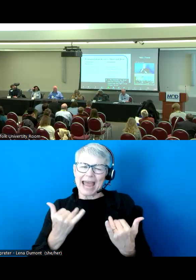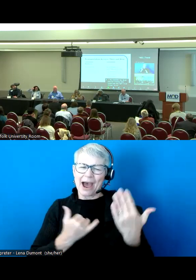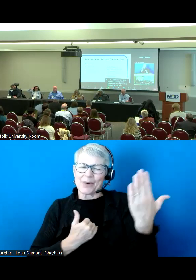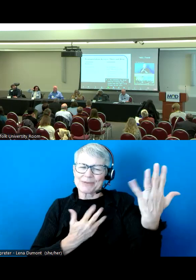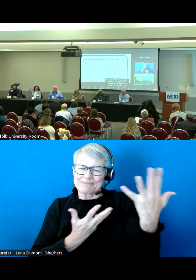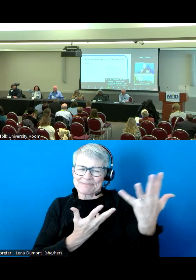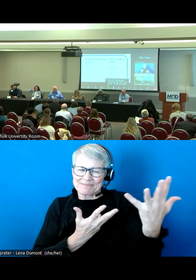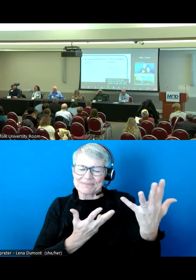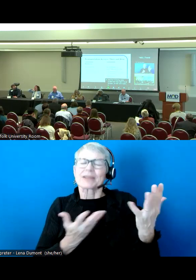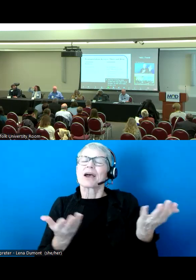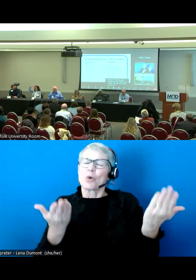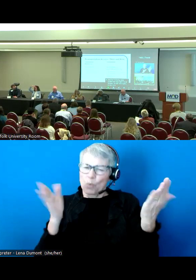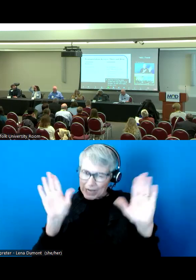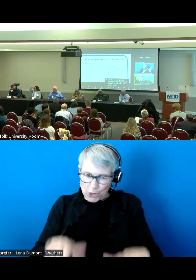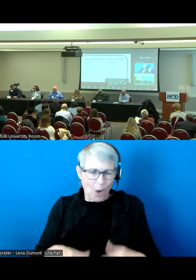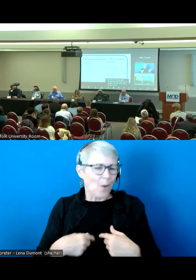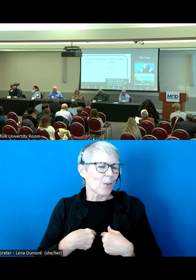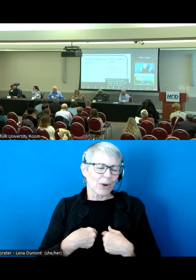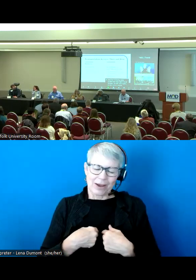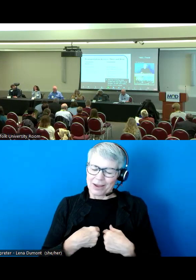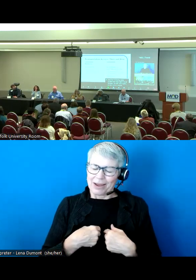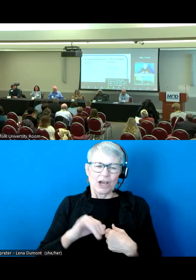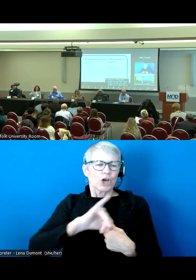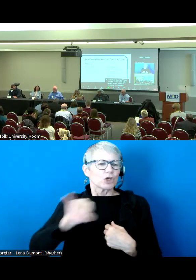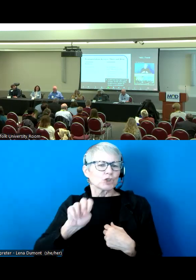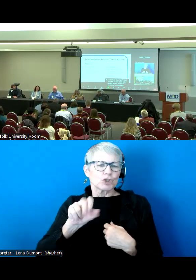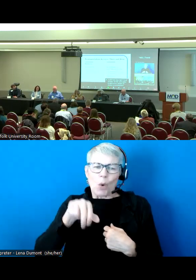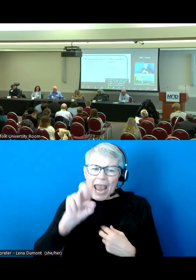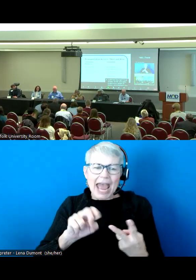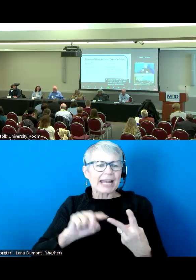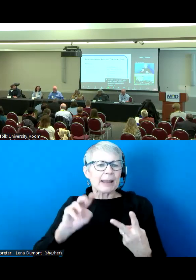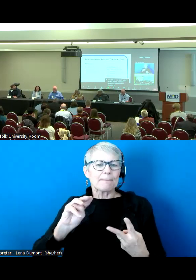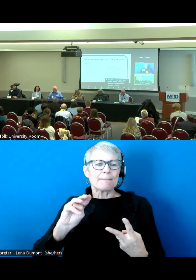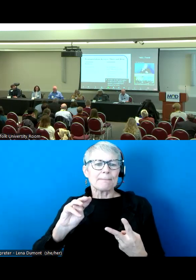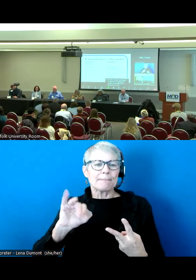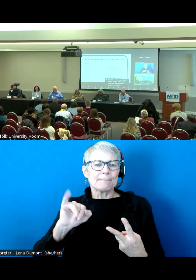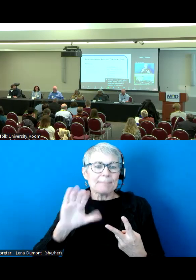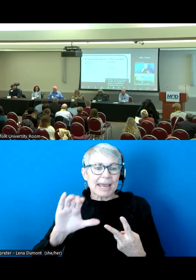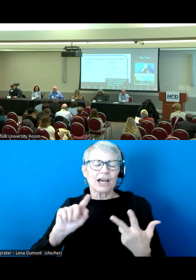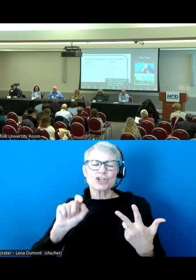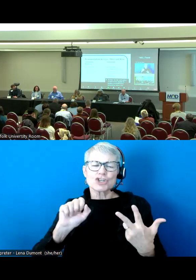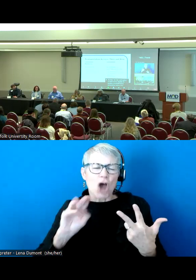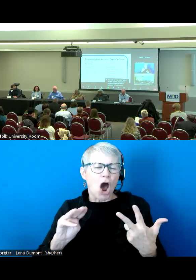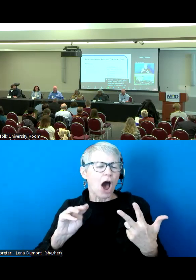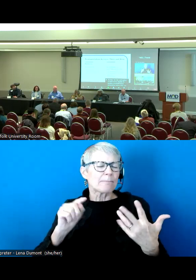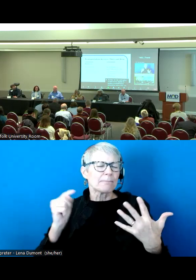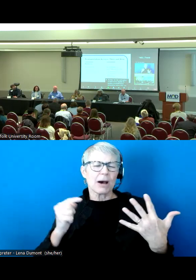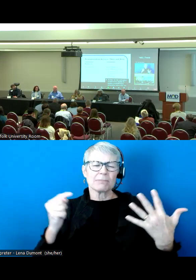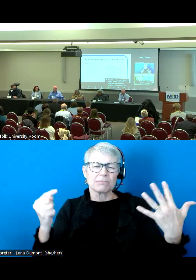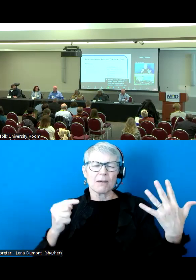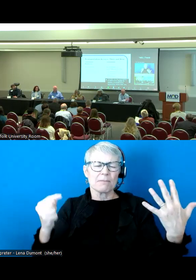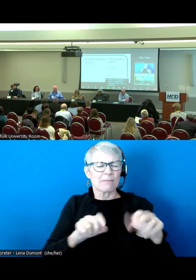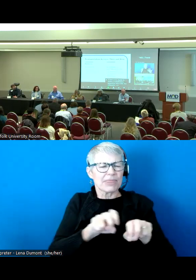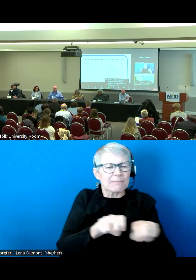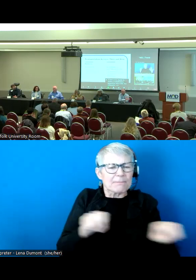amazing accomplishment advanced by Joanne, Mick, Tom, collaboration with Laura and Chris and the